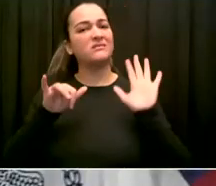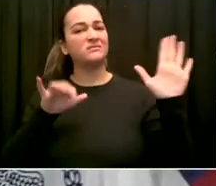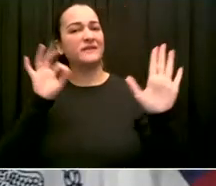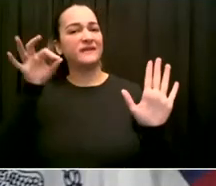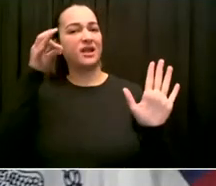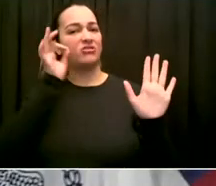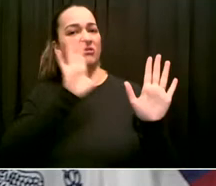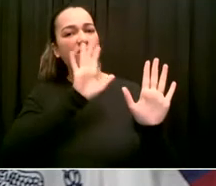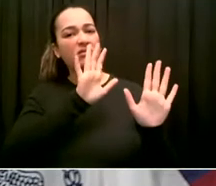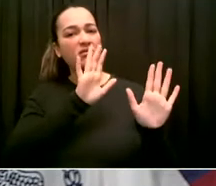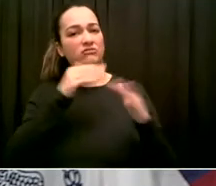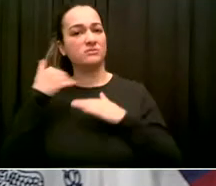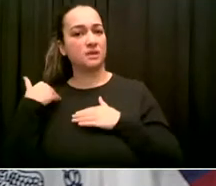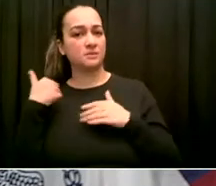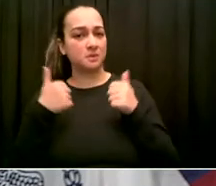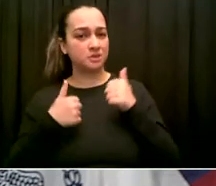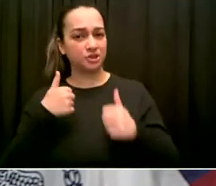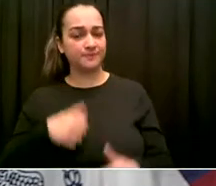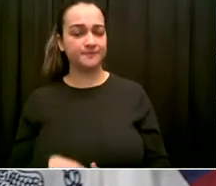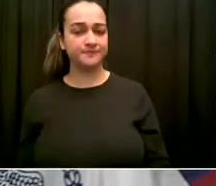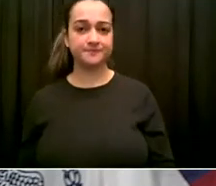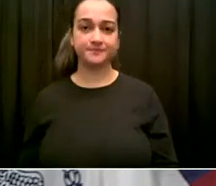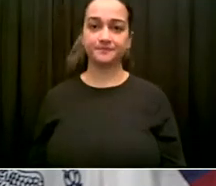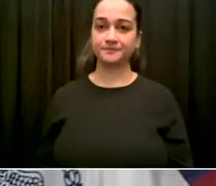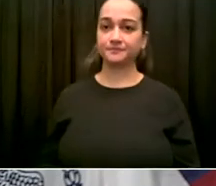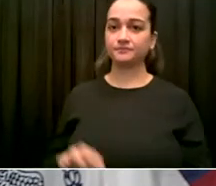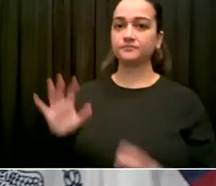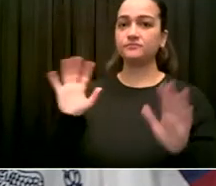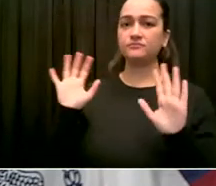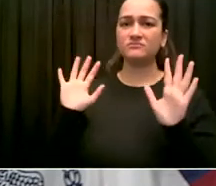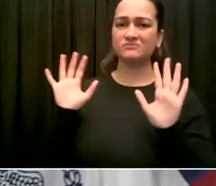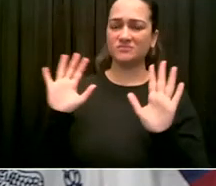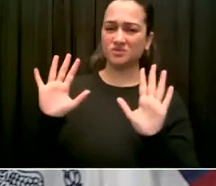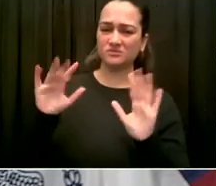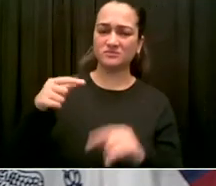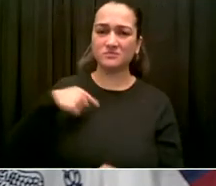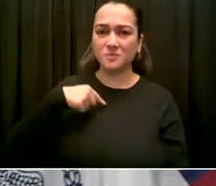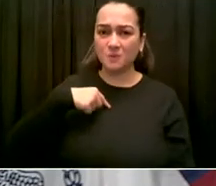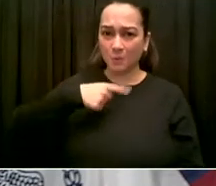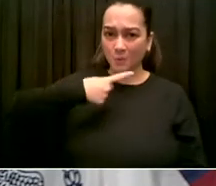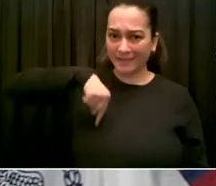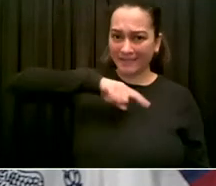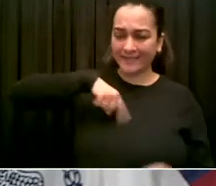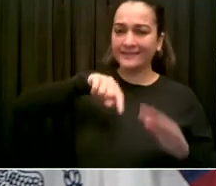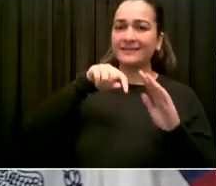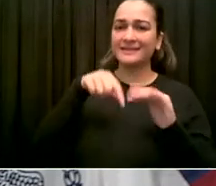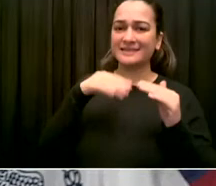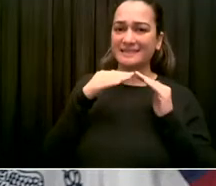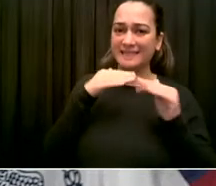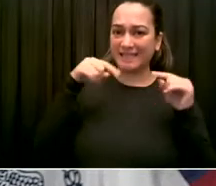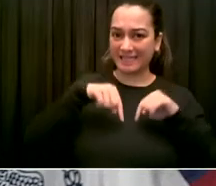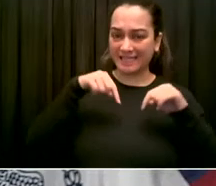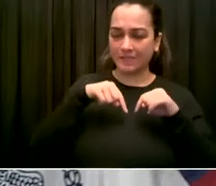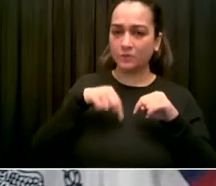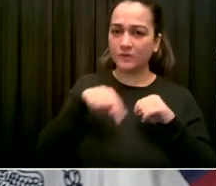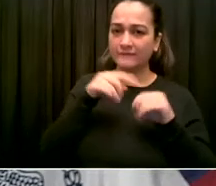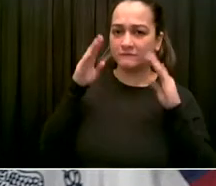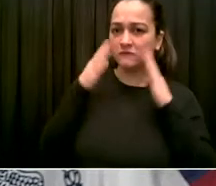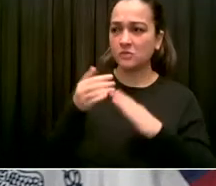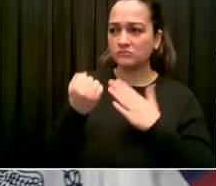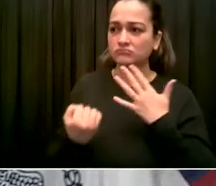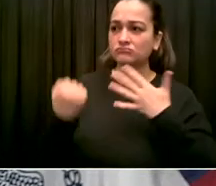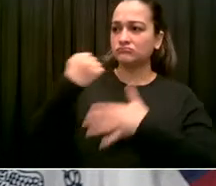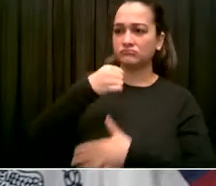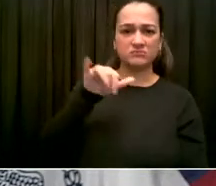back. Obviously, the announcement last week, Henry, that we are going to provide vaccination centers and